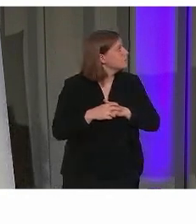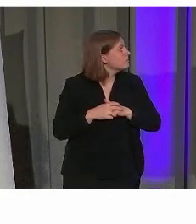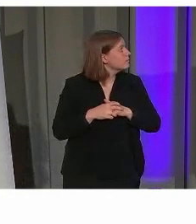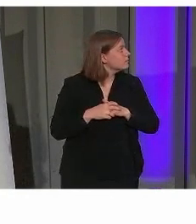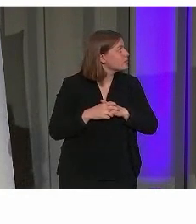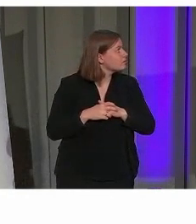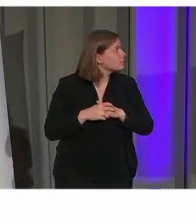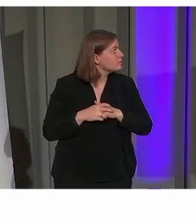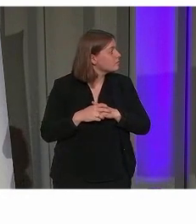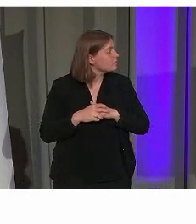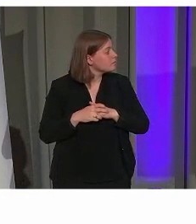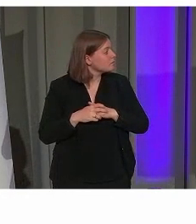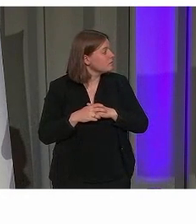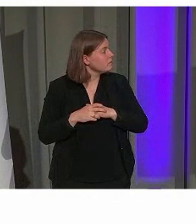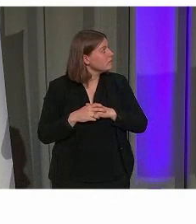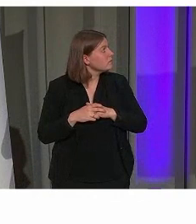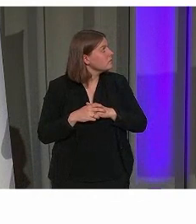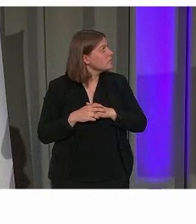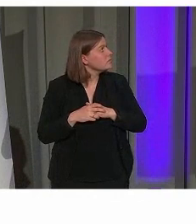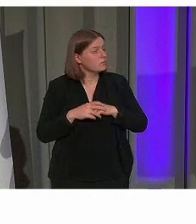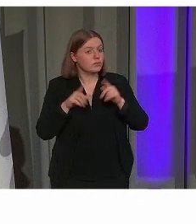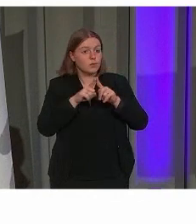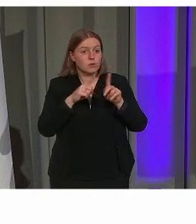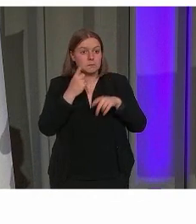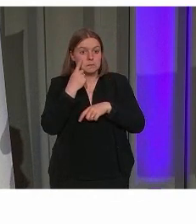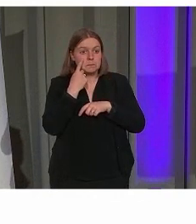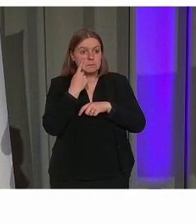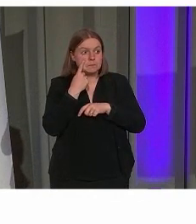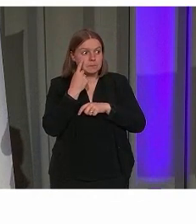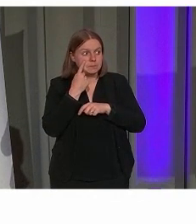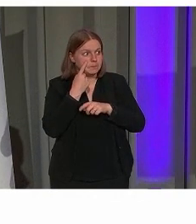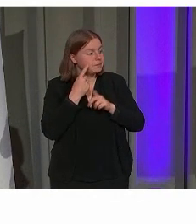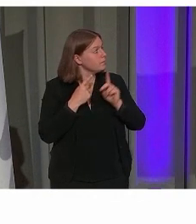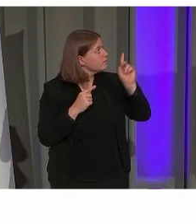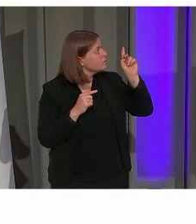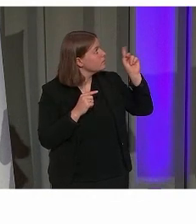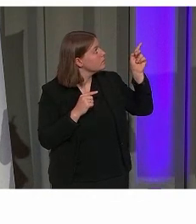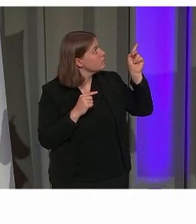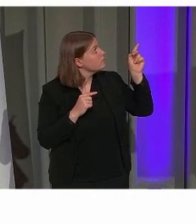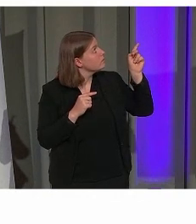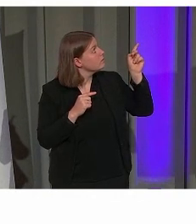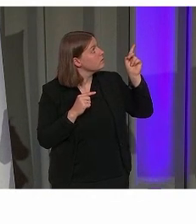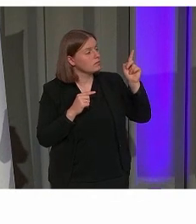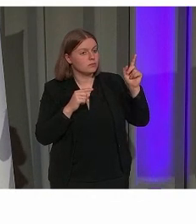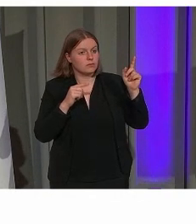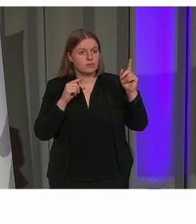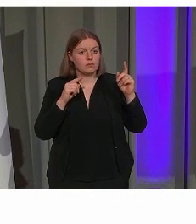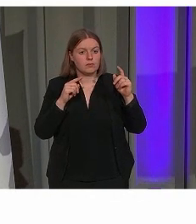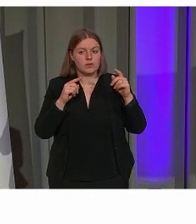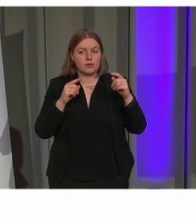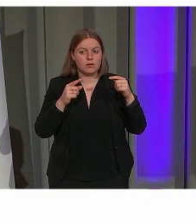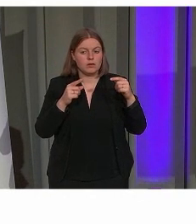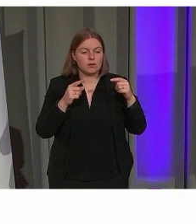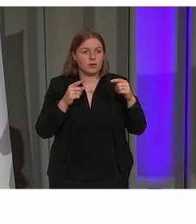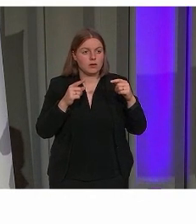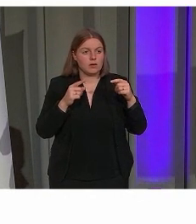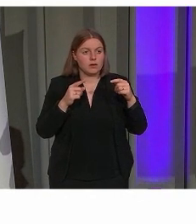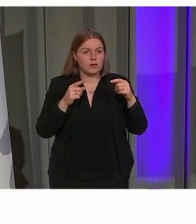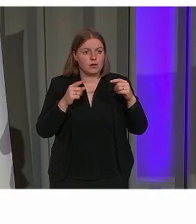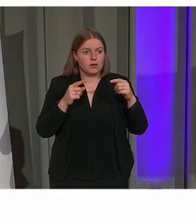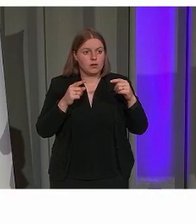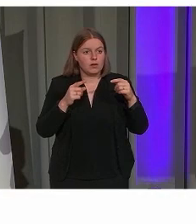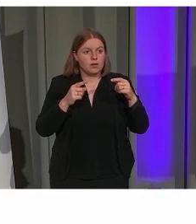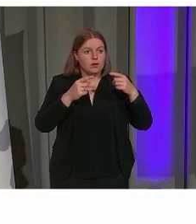Well, special attention has been paid to the meeting point between different